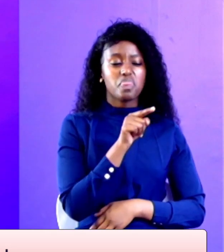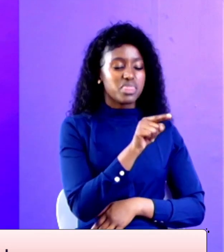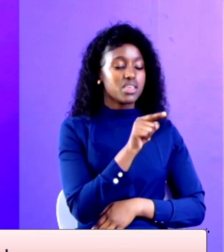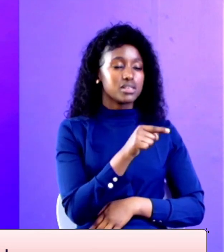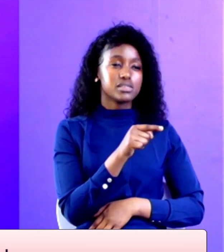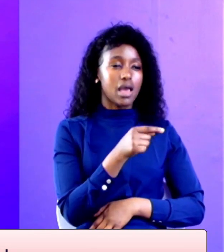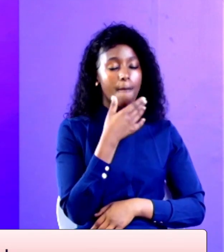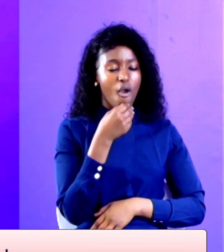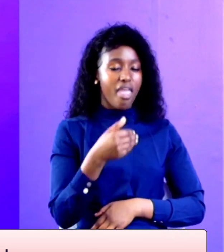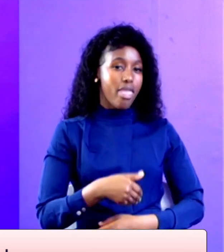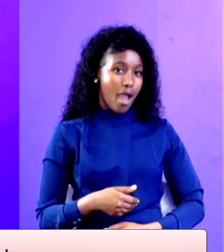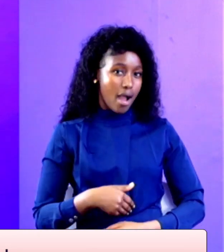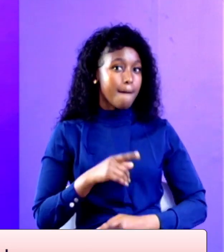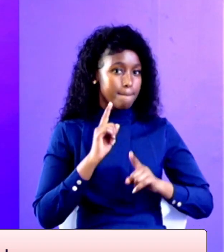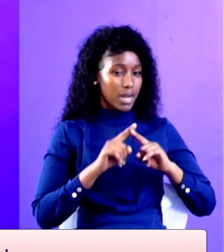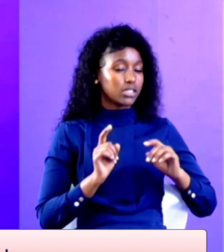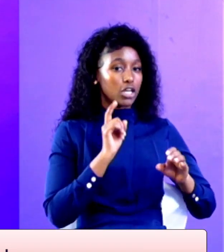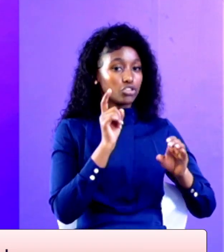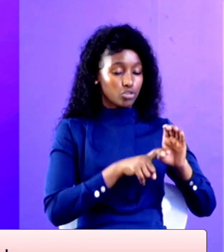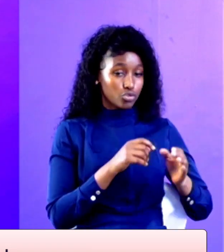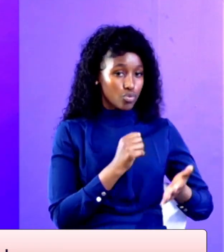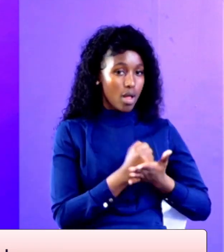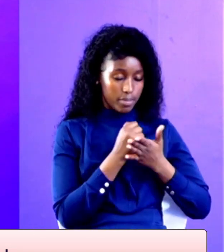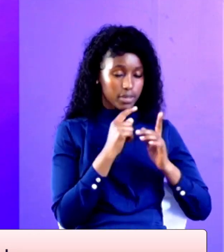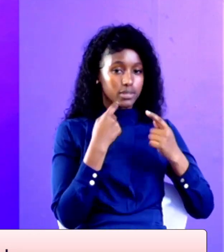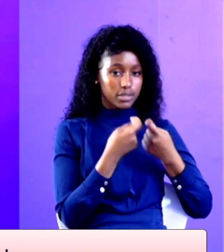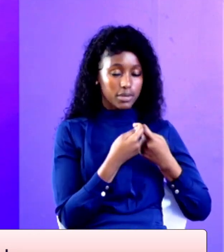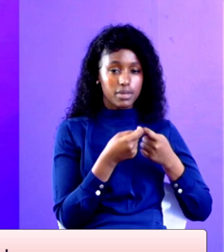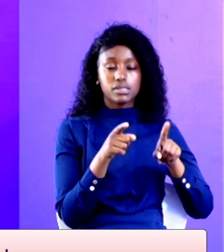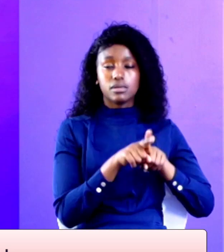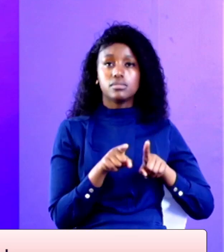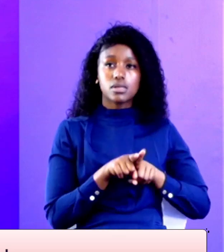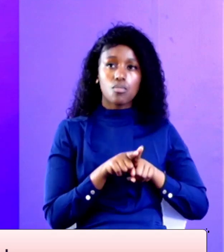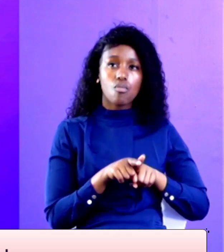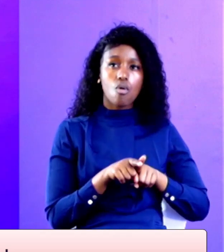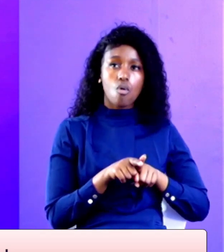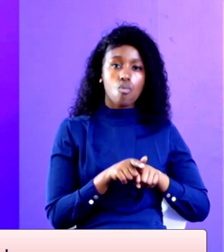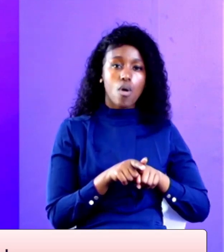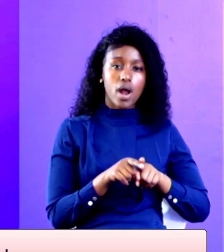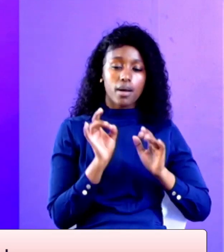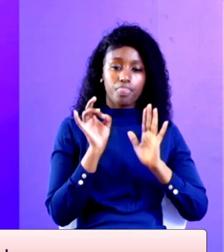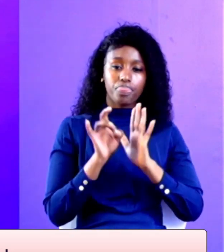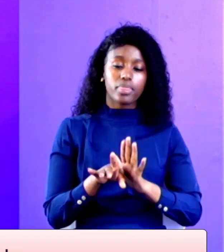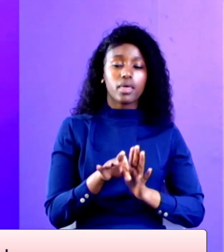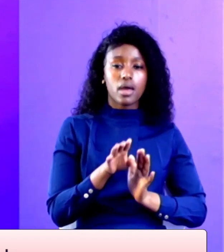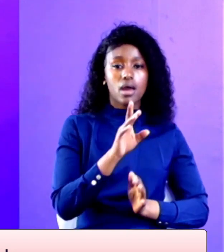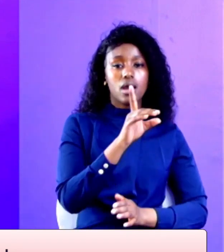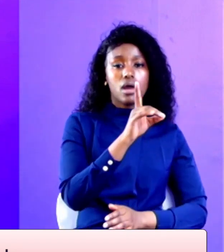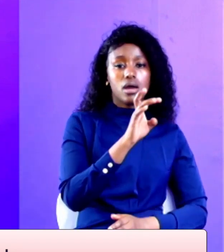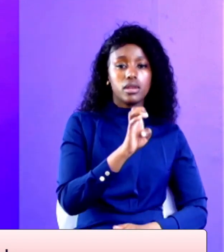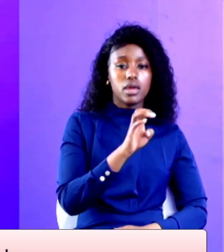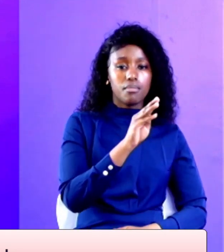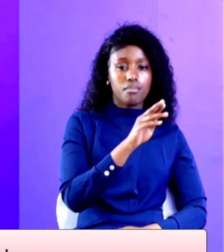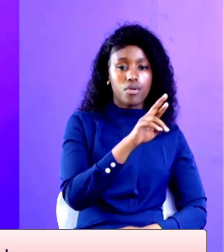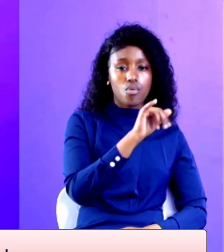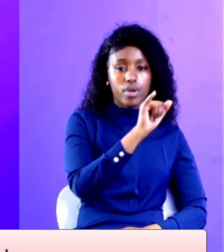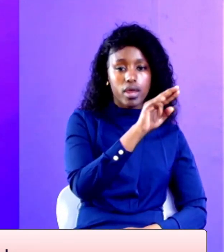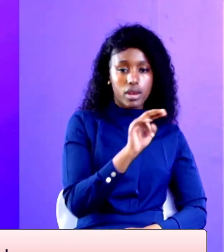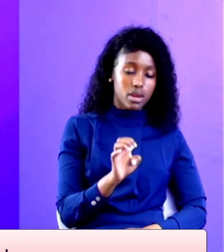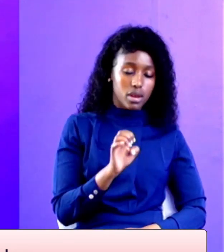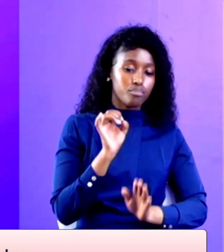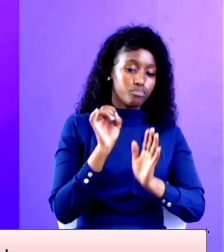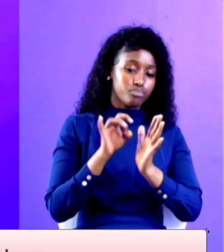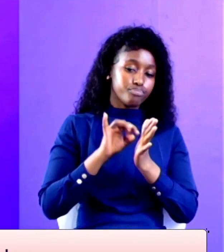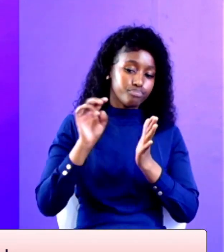boy that is coming in as an academy player. They also released Kevin De Bruyne to Napoli, and